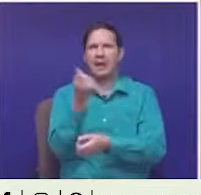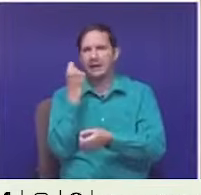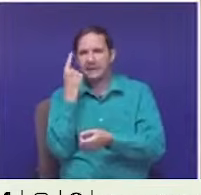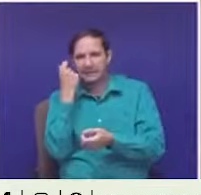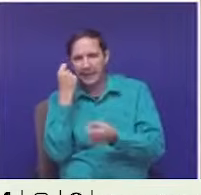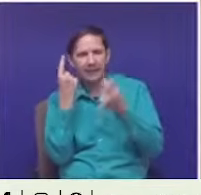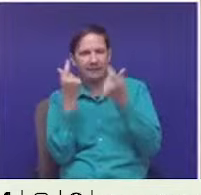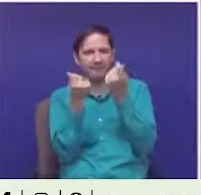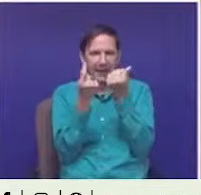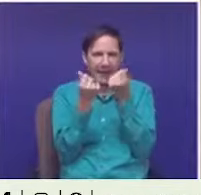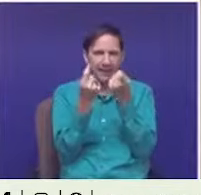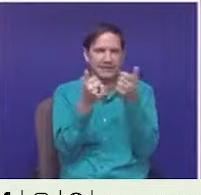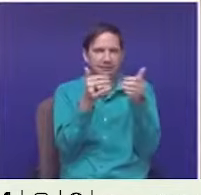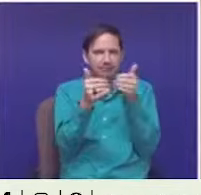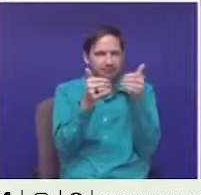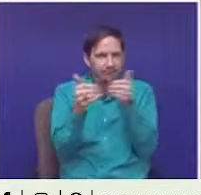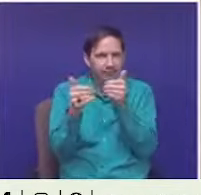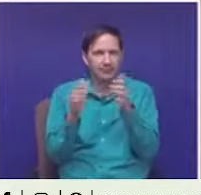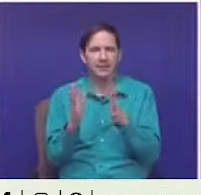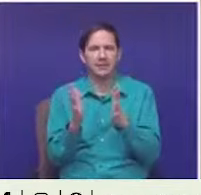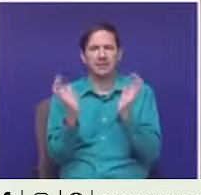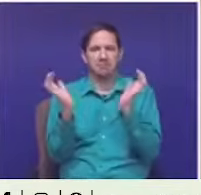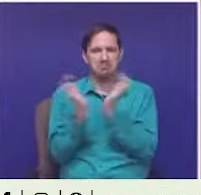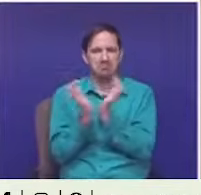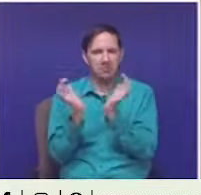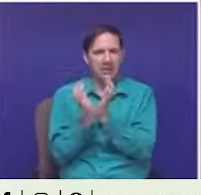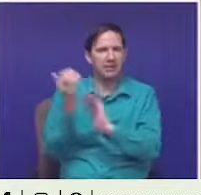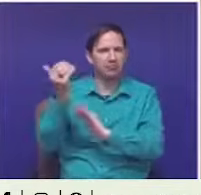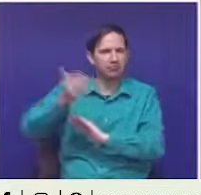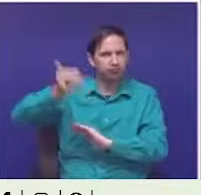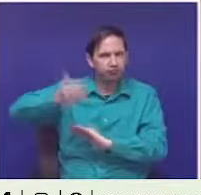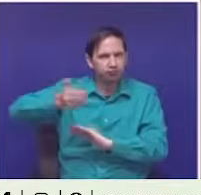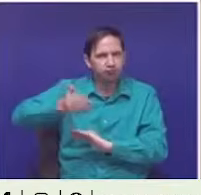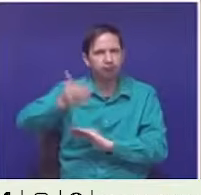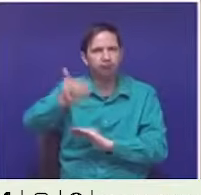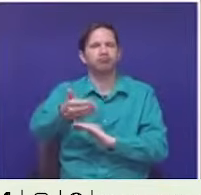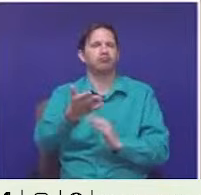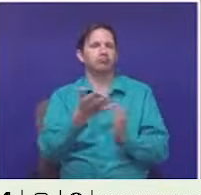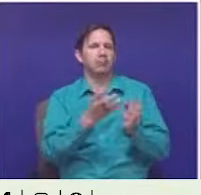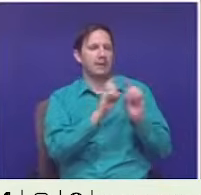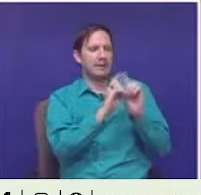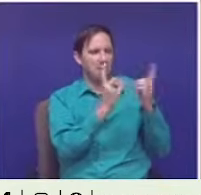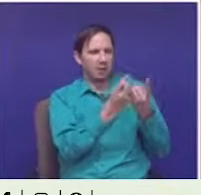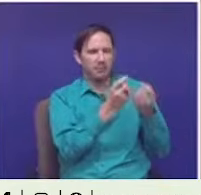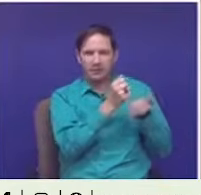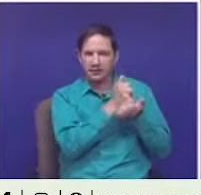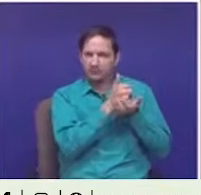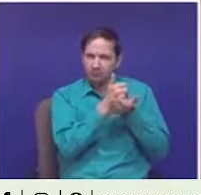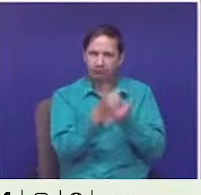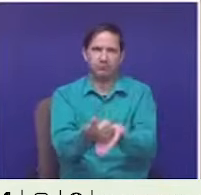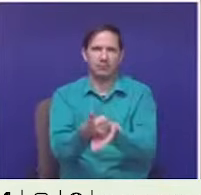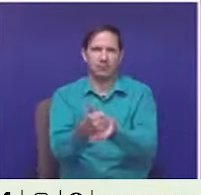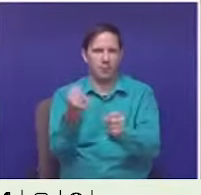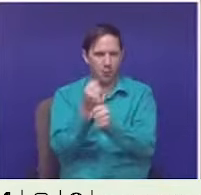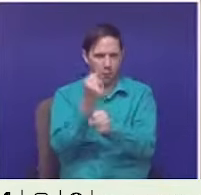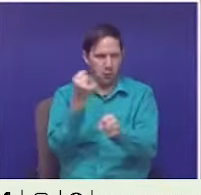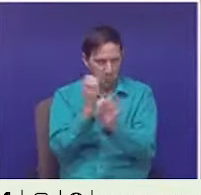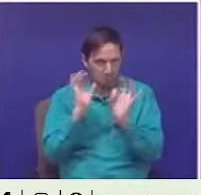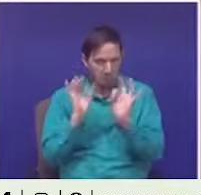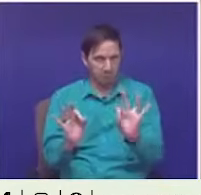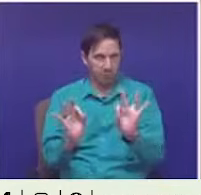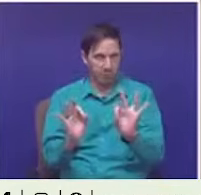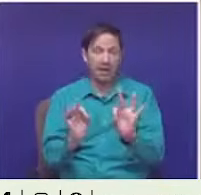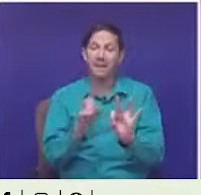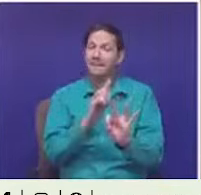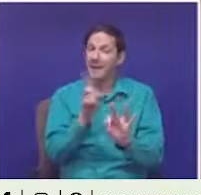management, that they meet regularly, that the department supports them in being able to be fully functional. But also it's important that